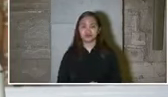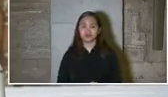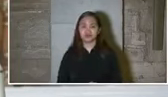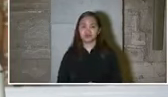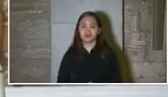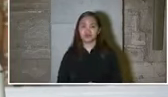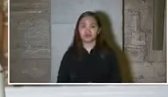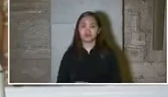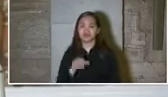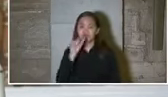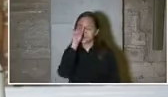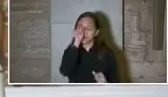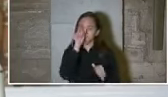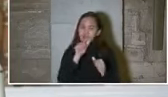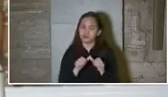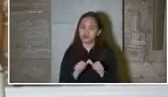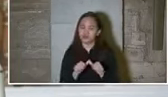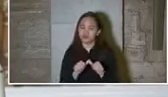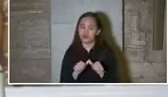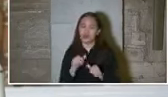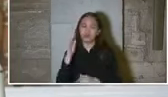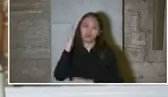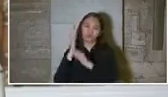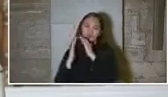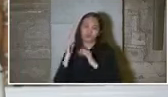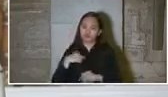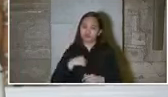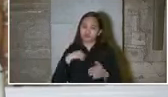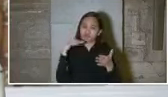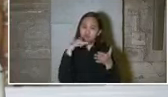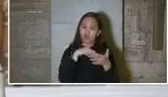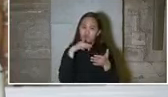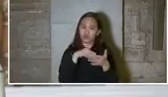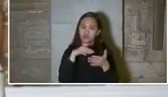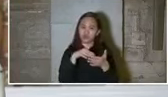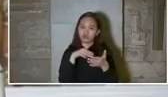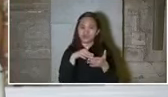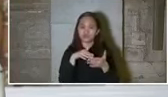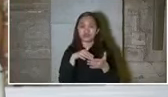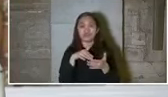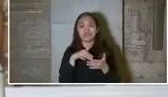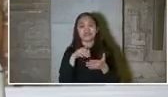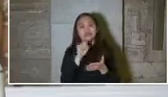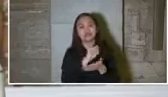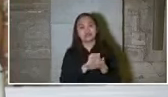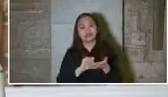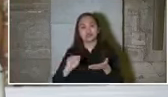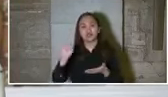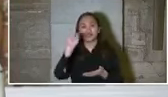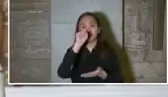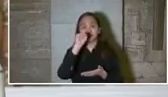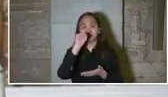I remember when I was still studying as a priest, as a